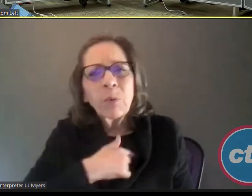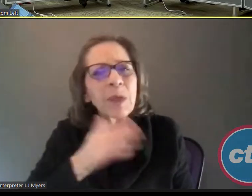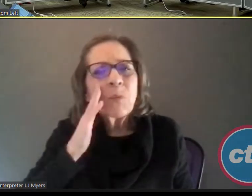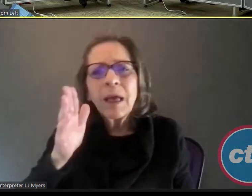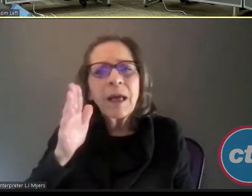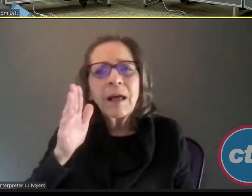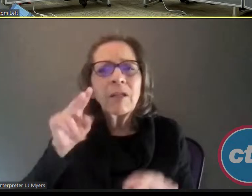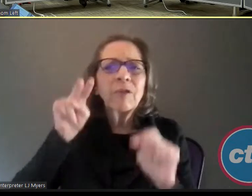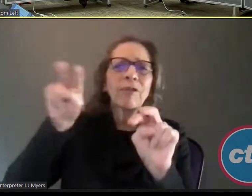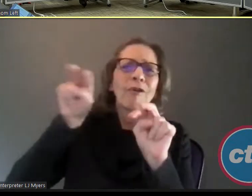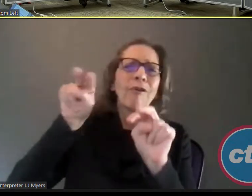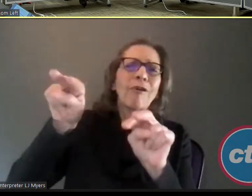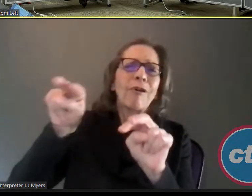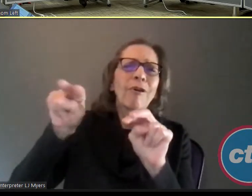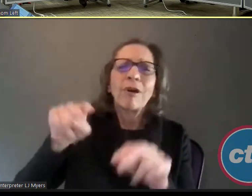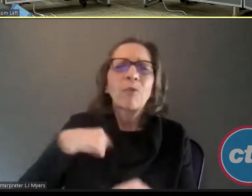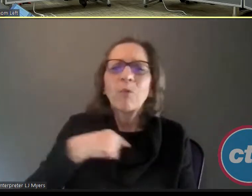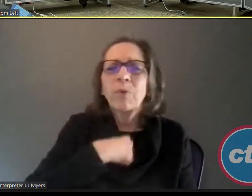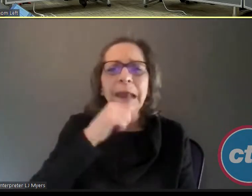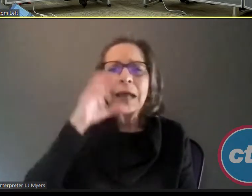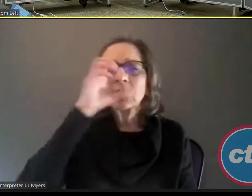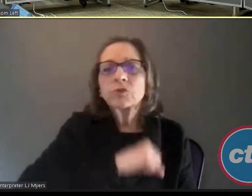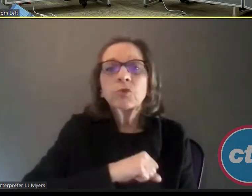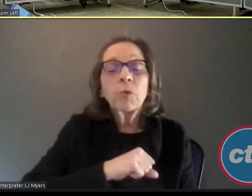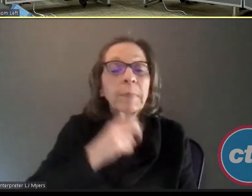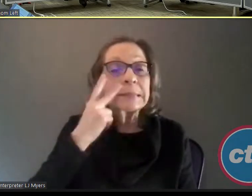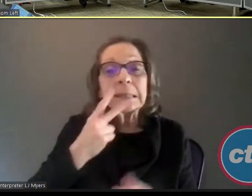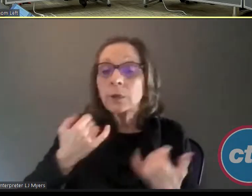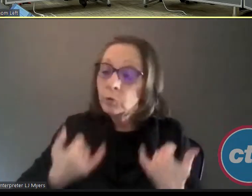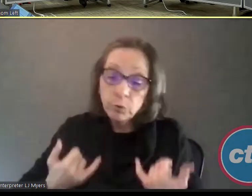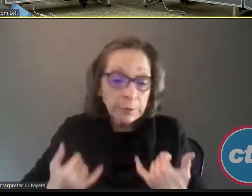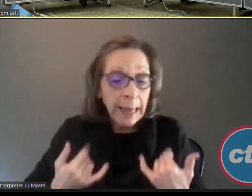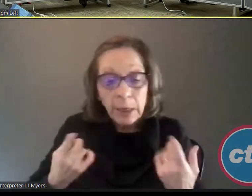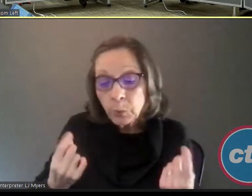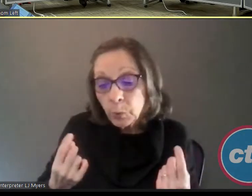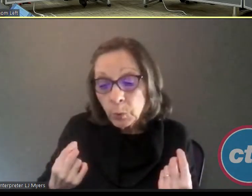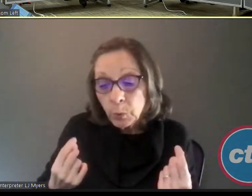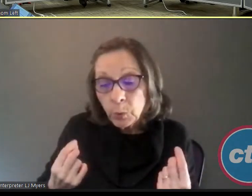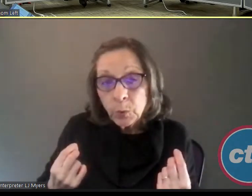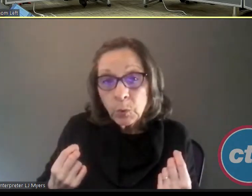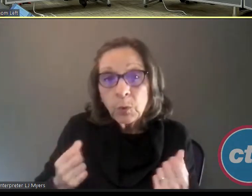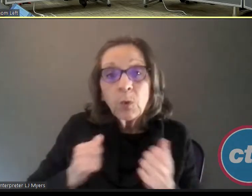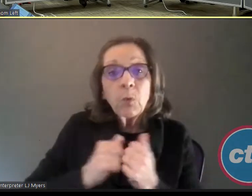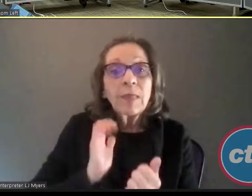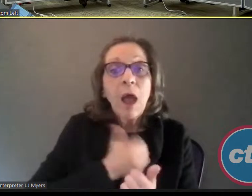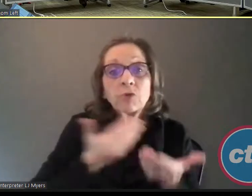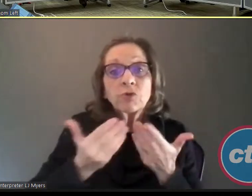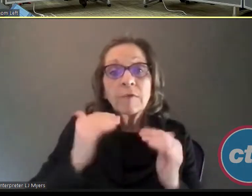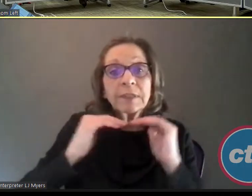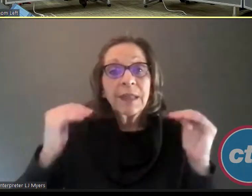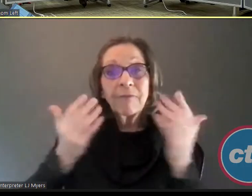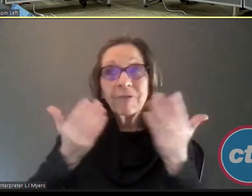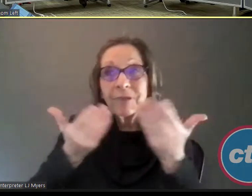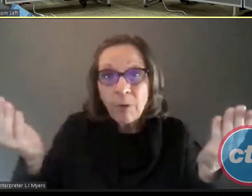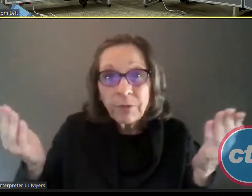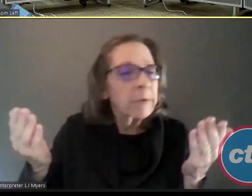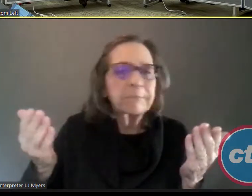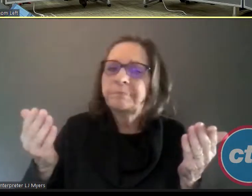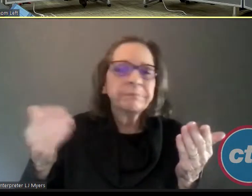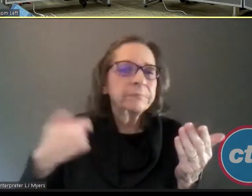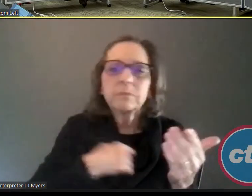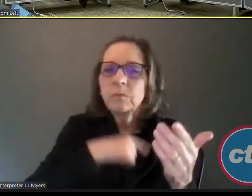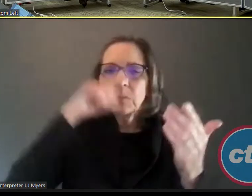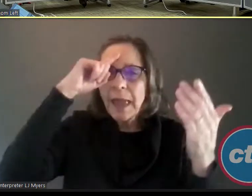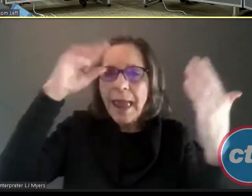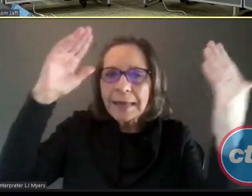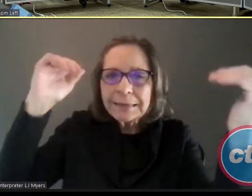it. We're not assuming that we're gonna see where we are today with the optimized service levels that are out there. That we're anticipating all